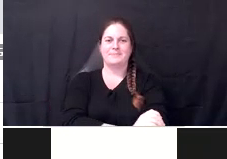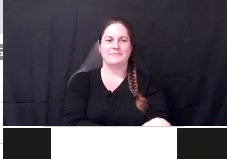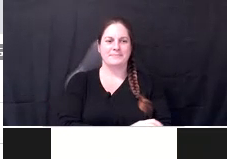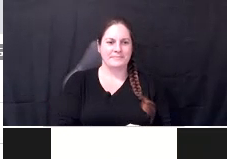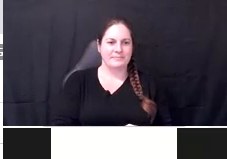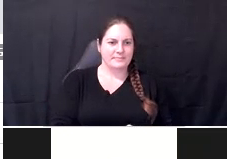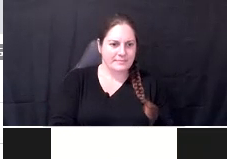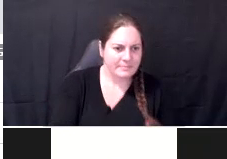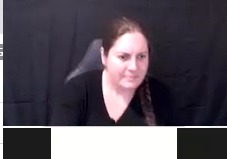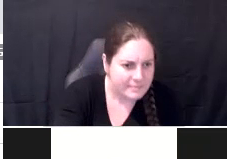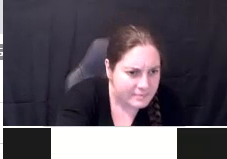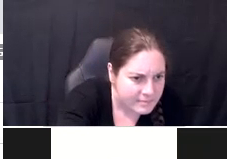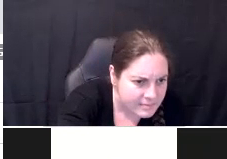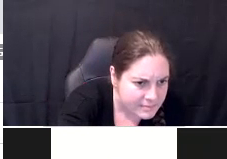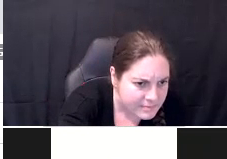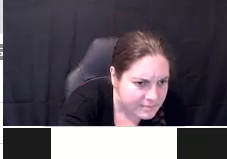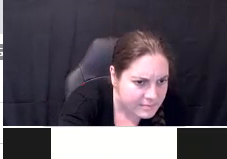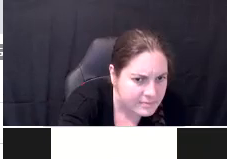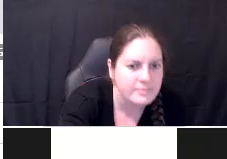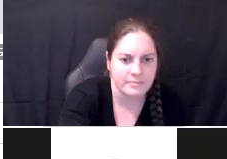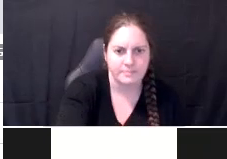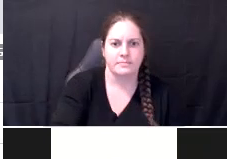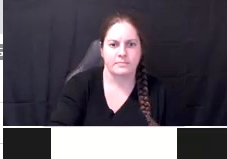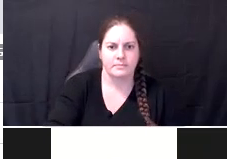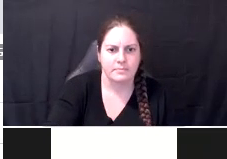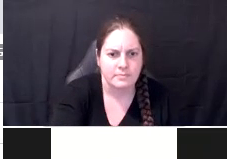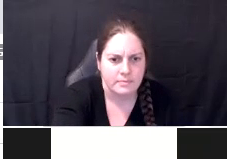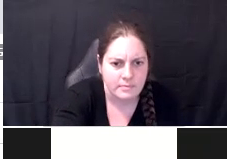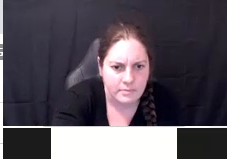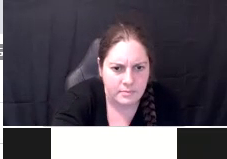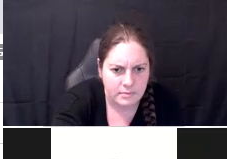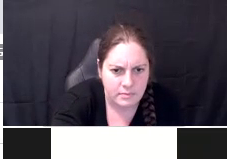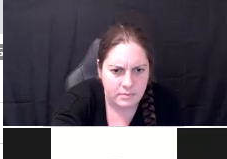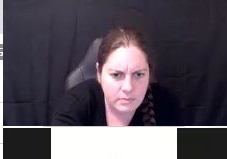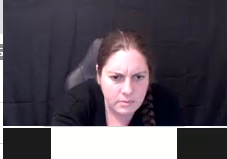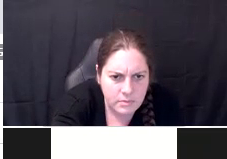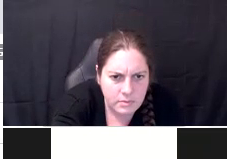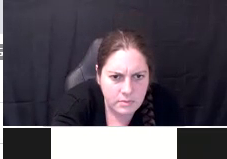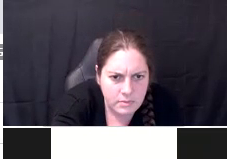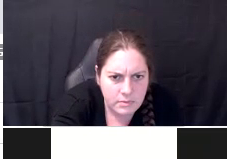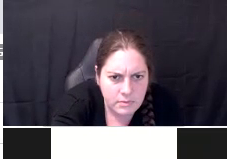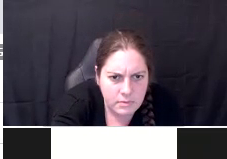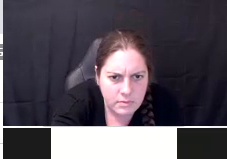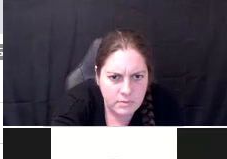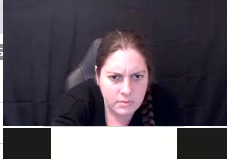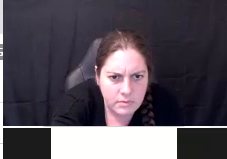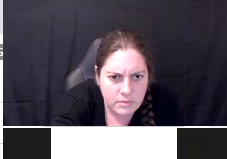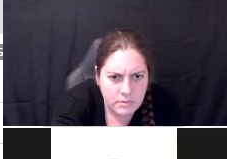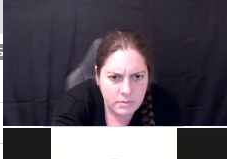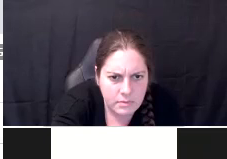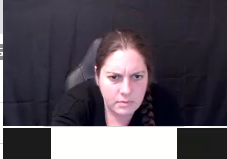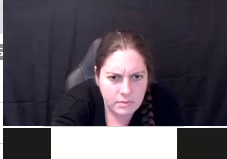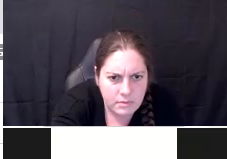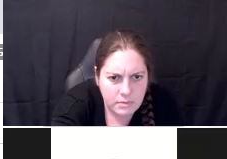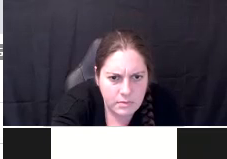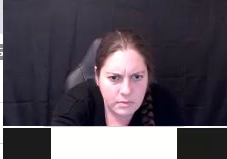All right. So back to what I was saying. So there is an expectation that you'll be active and engaged in